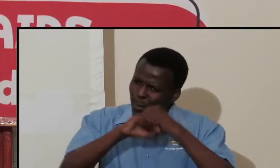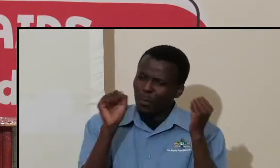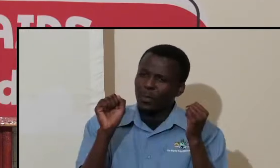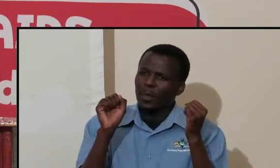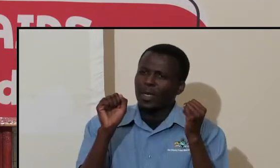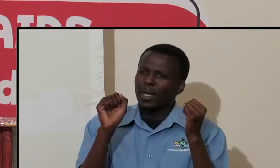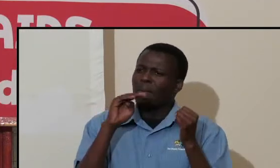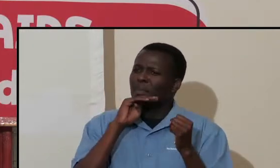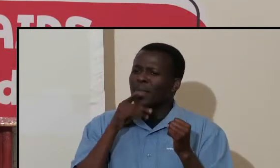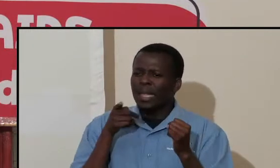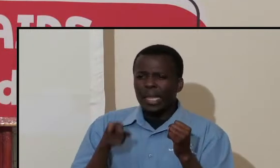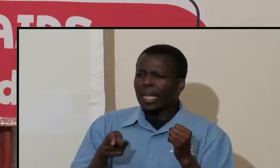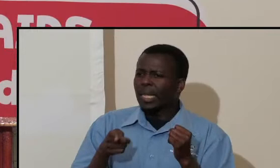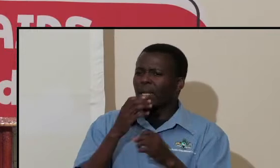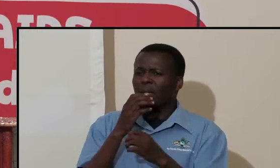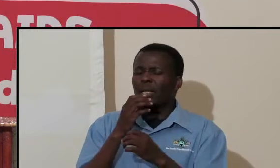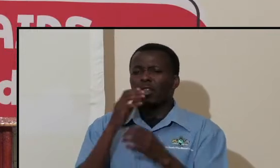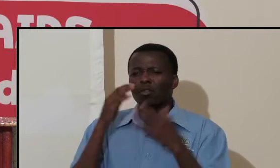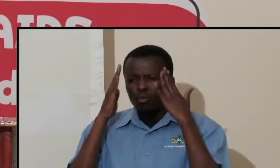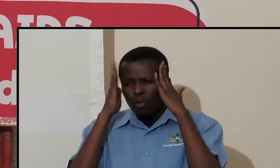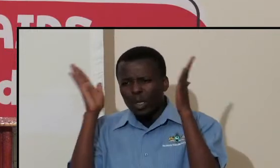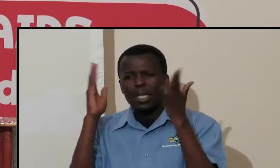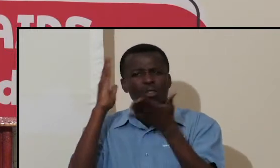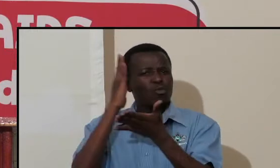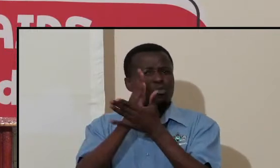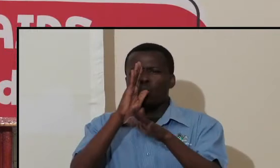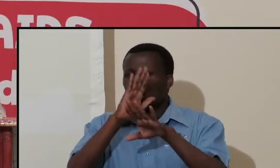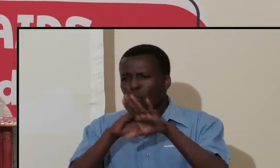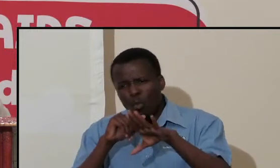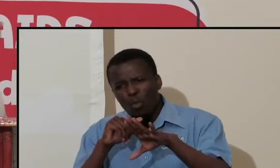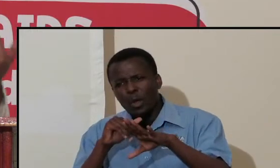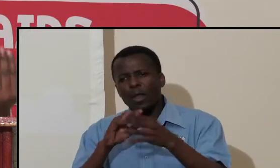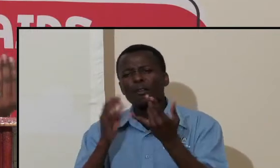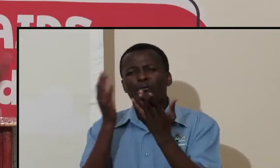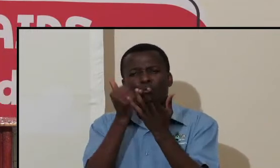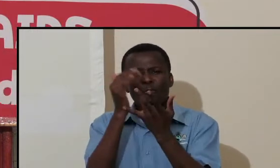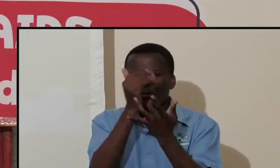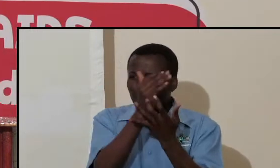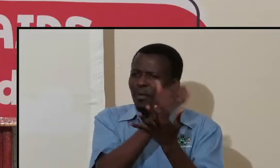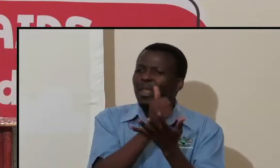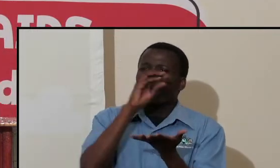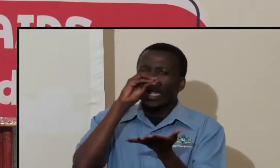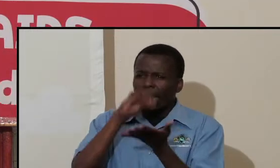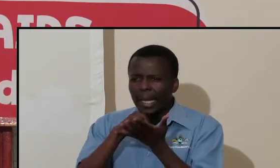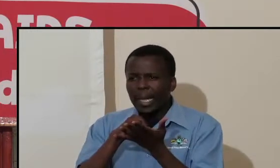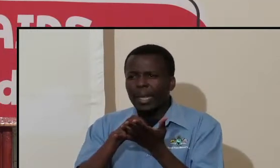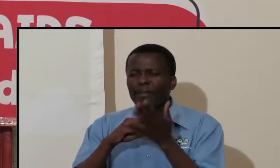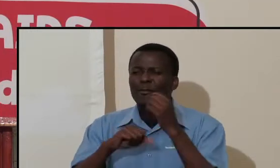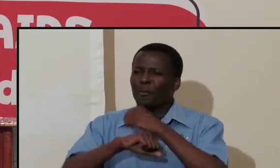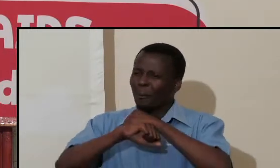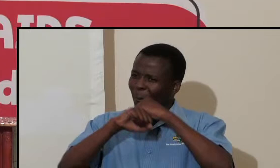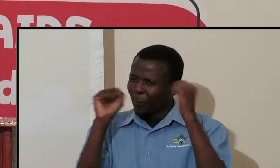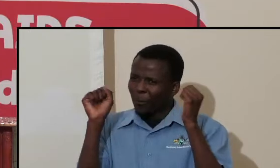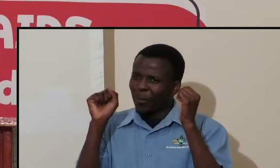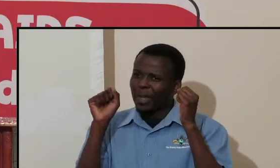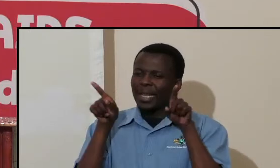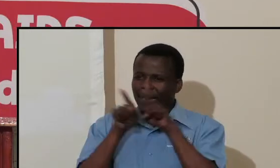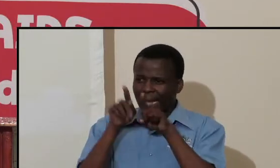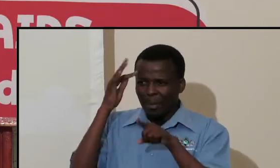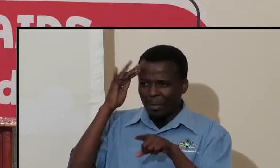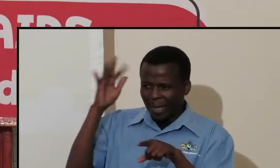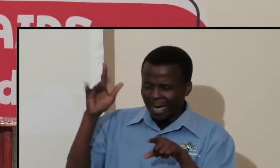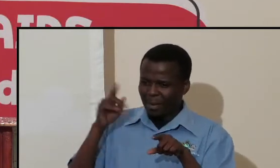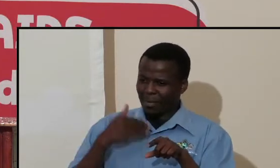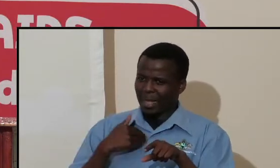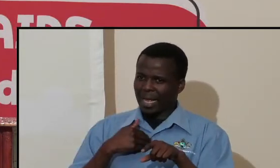that's remarkable. So I believe in my dream, and I invite you all to join me in making my dream a